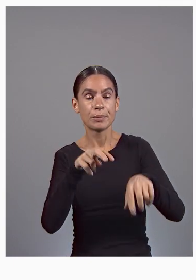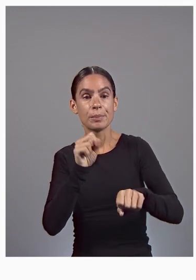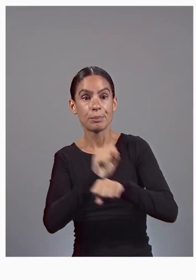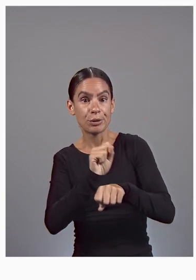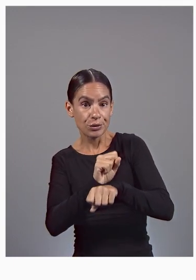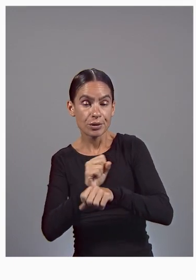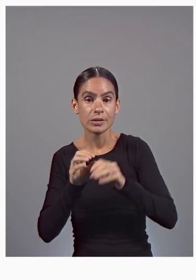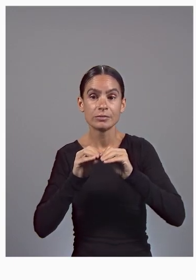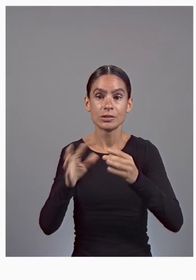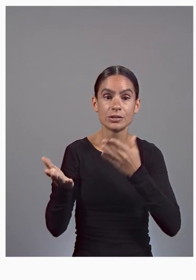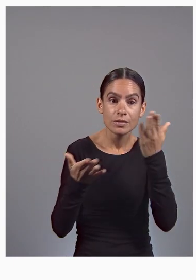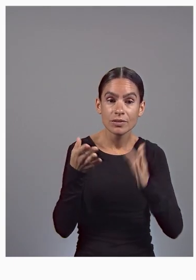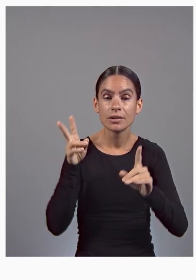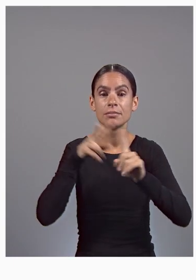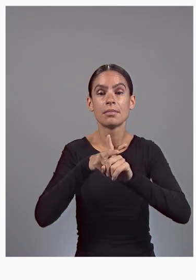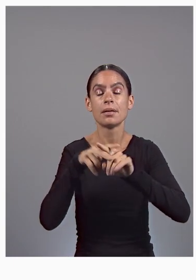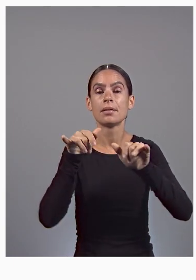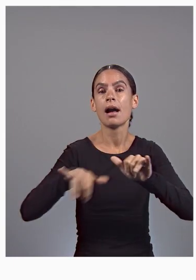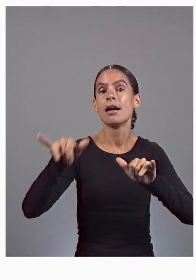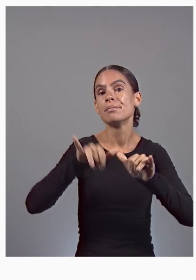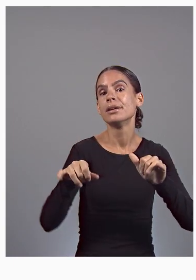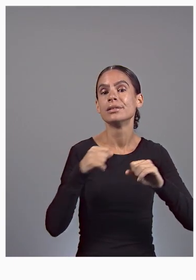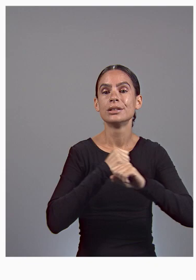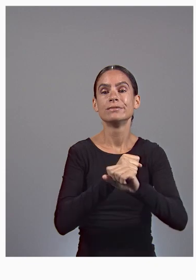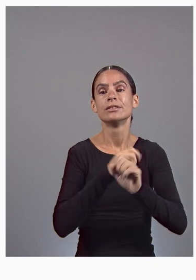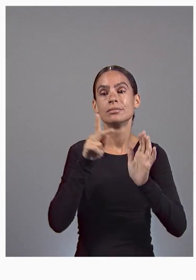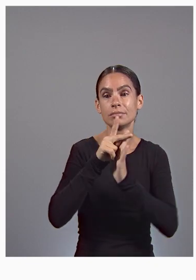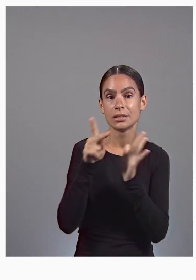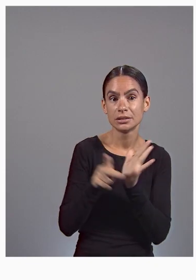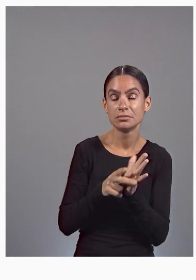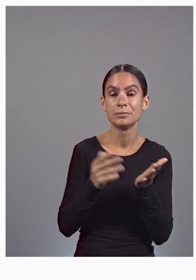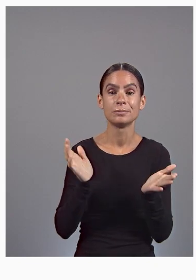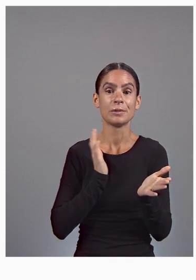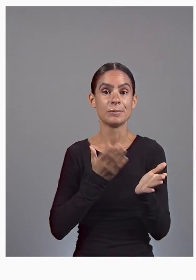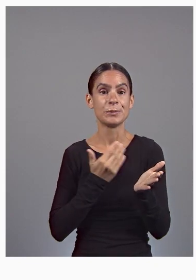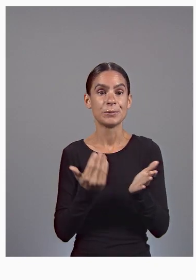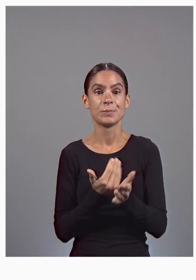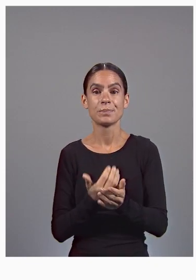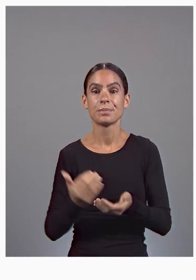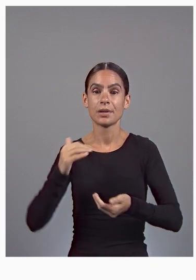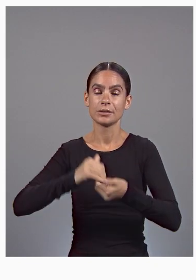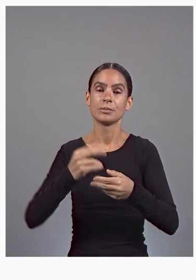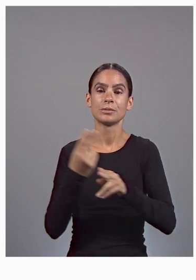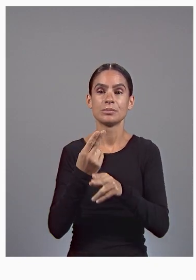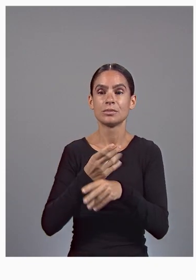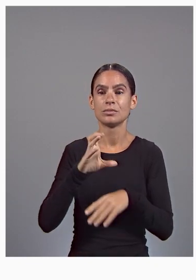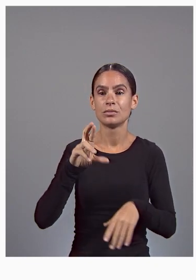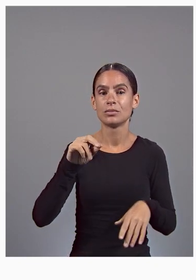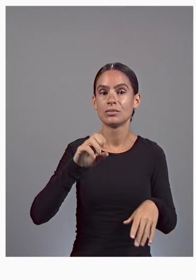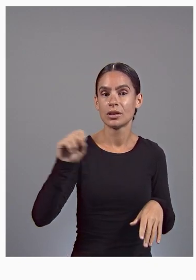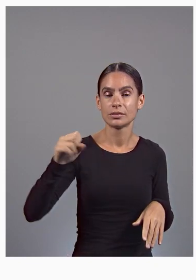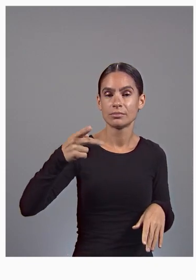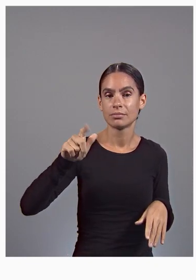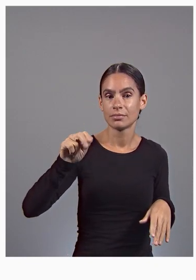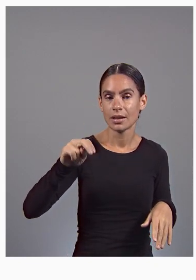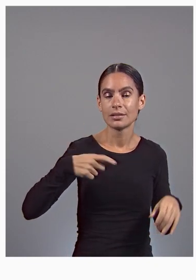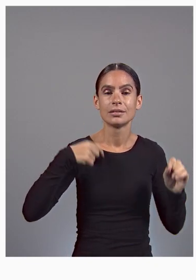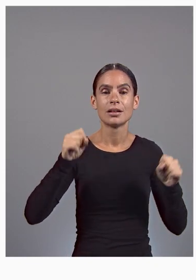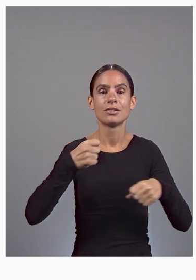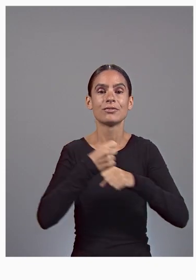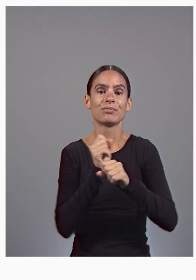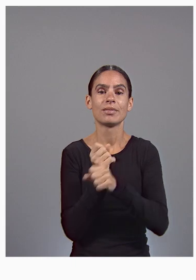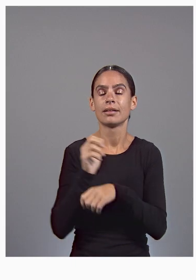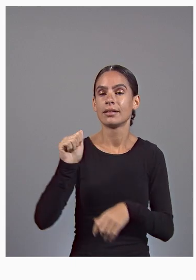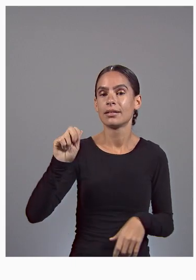our recent partnership and collaboration with the Crossplane project, I can actually create and manage GKE clusters,